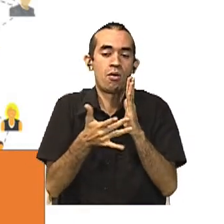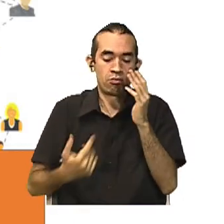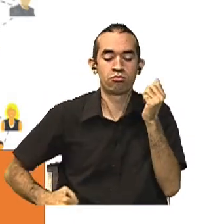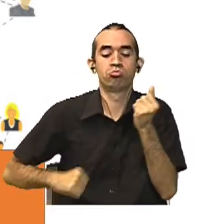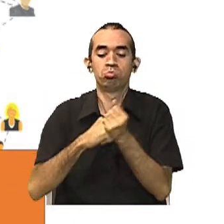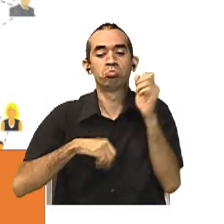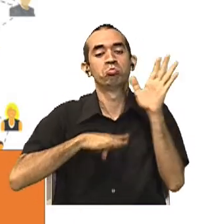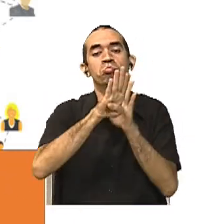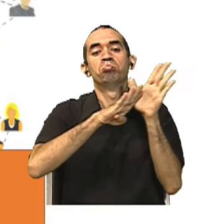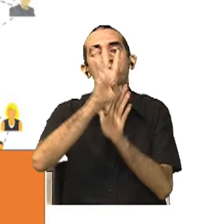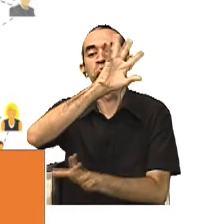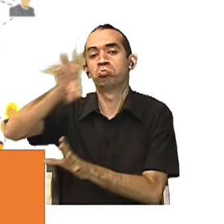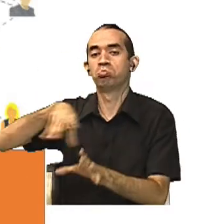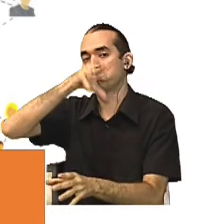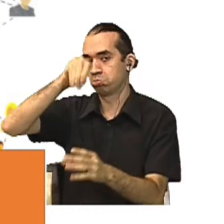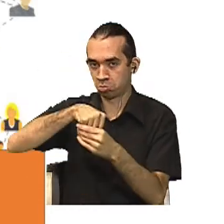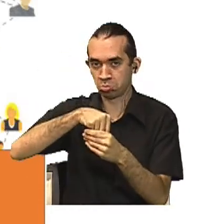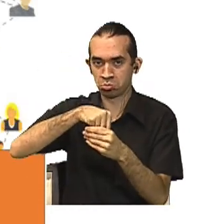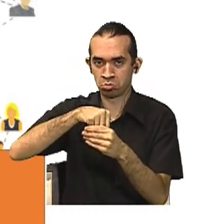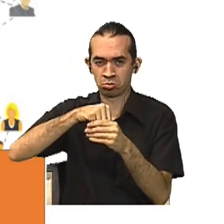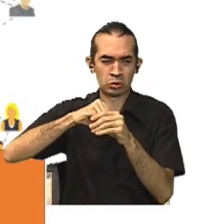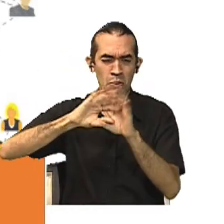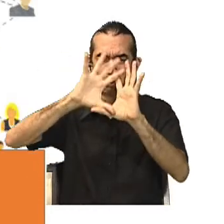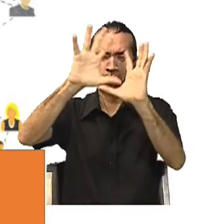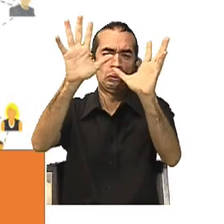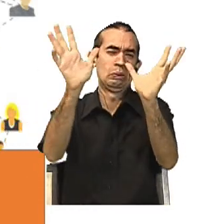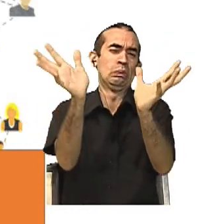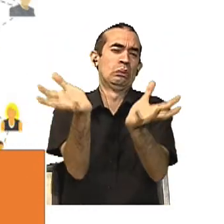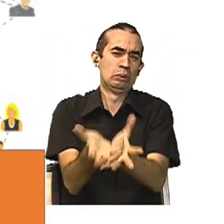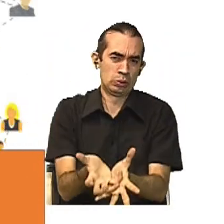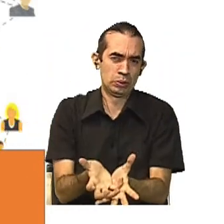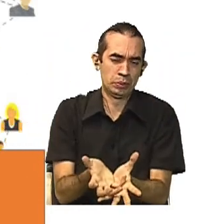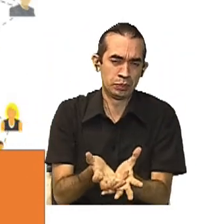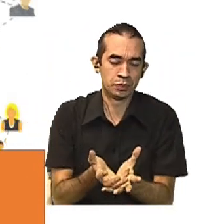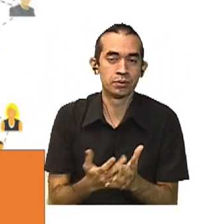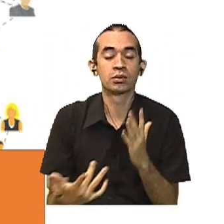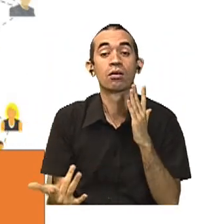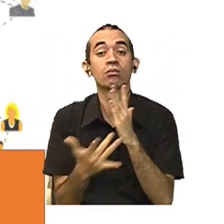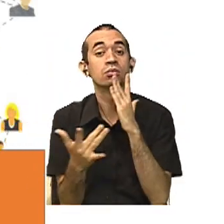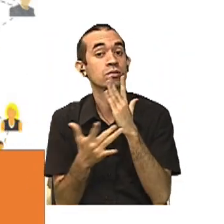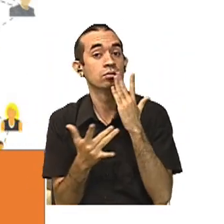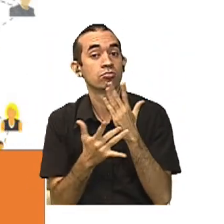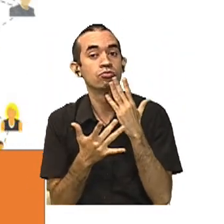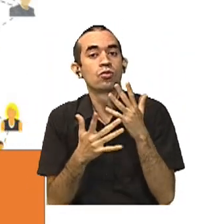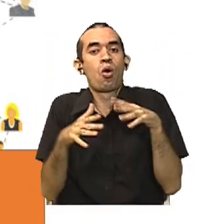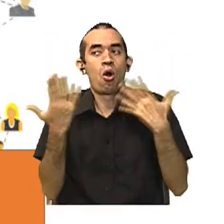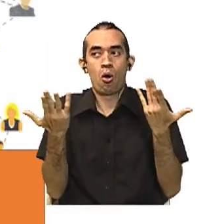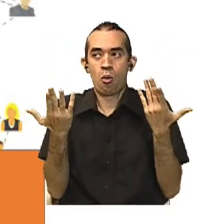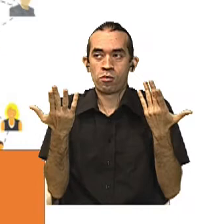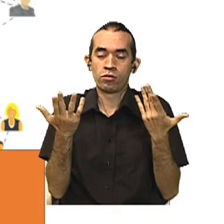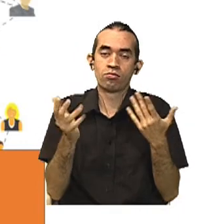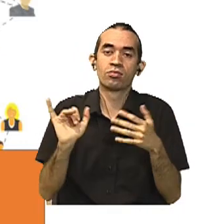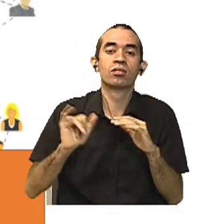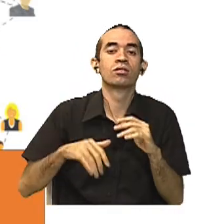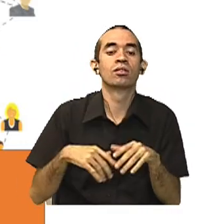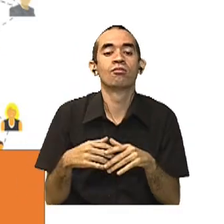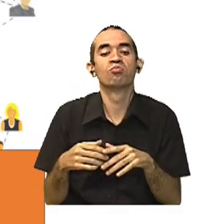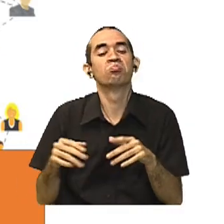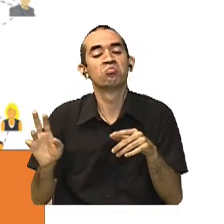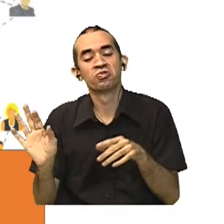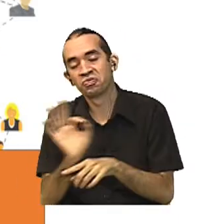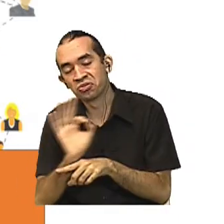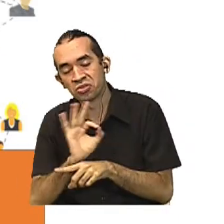in inclusion across the globe. Technology operates as a tool to deal